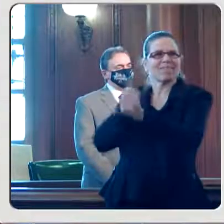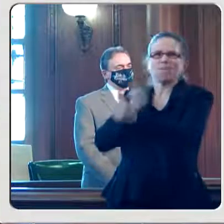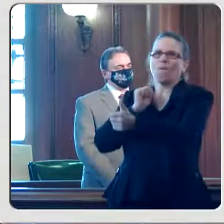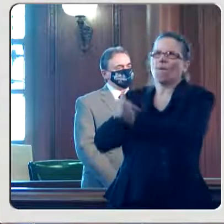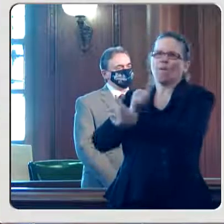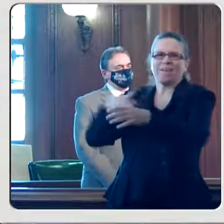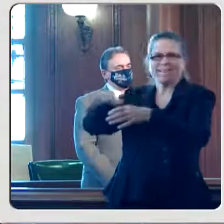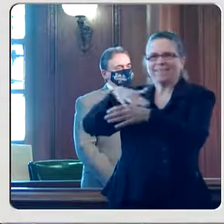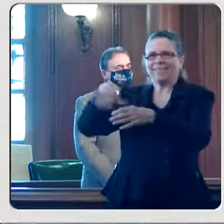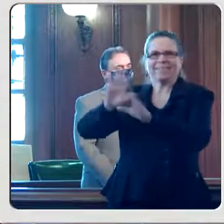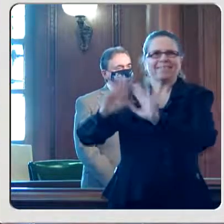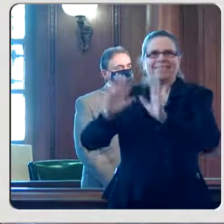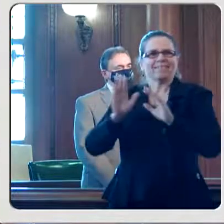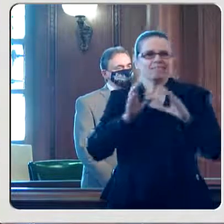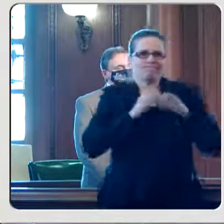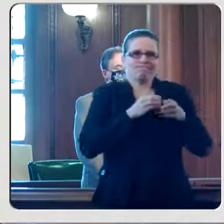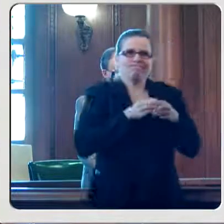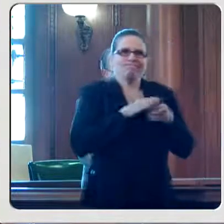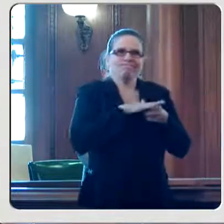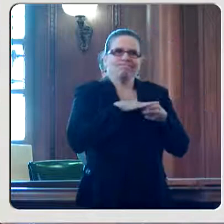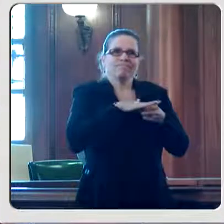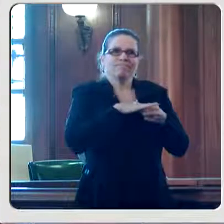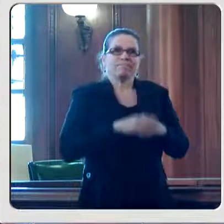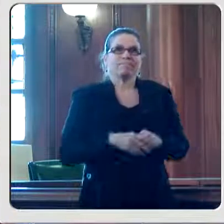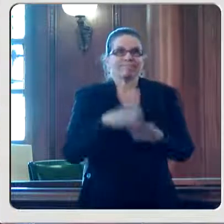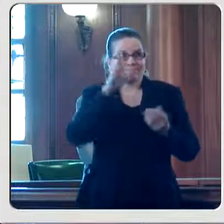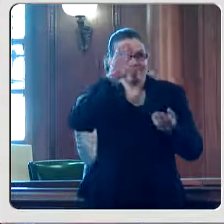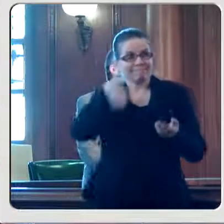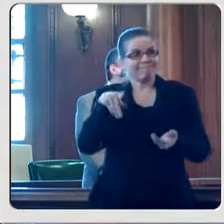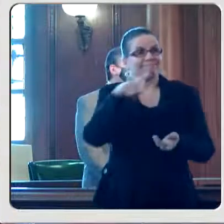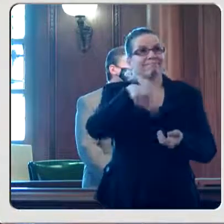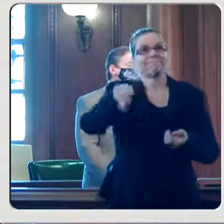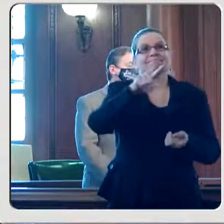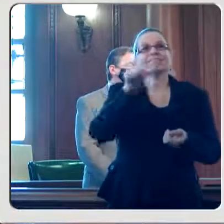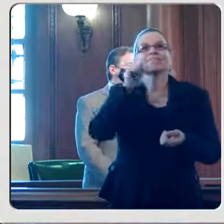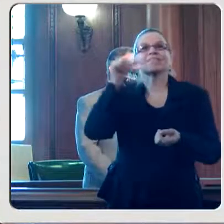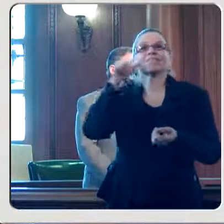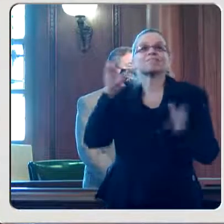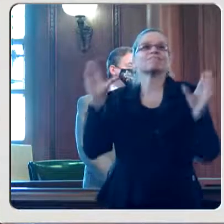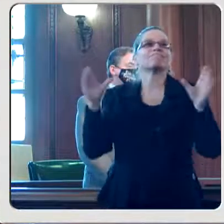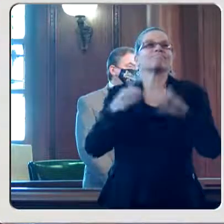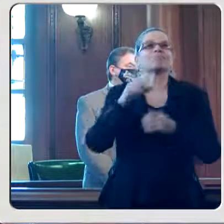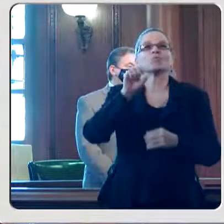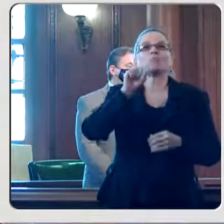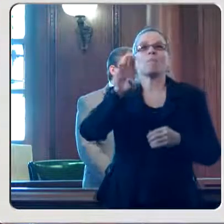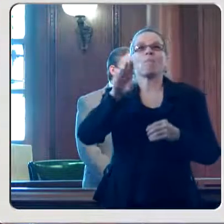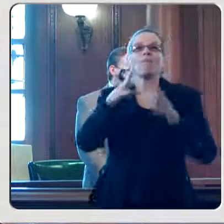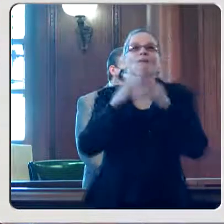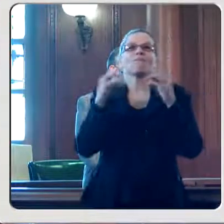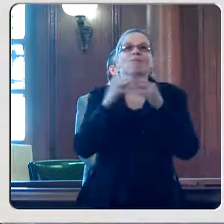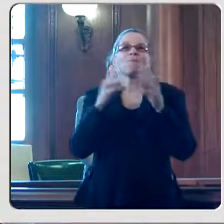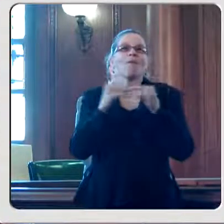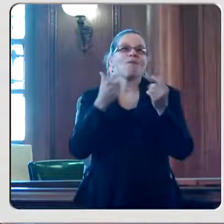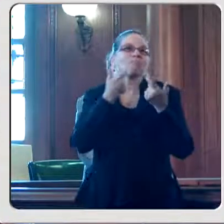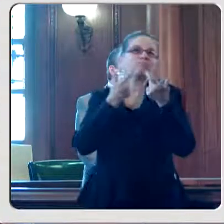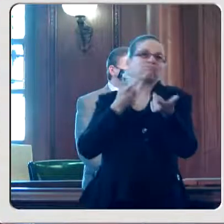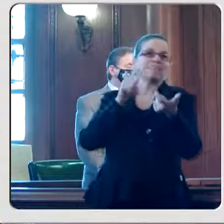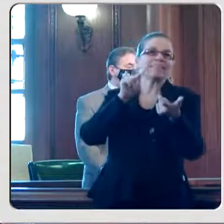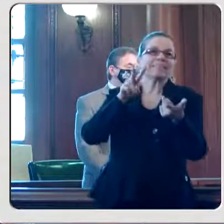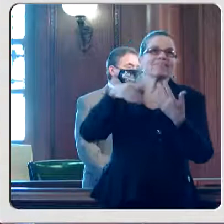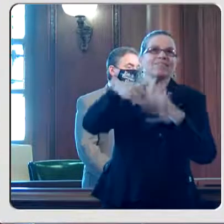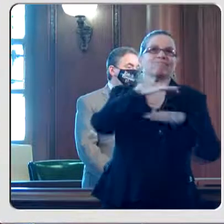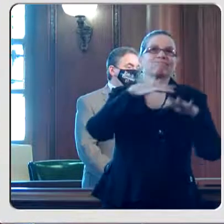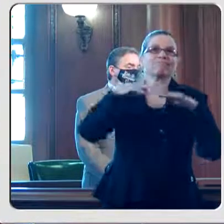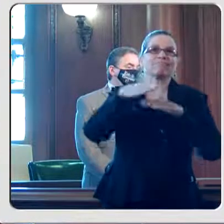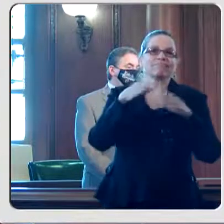were Super Bowl parties, I'm told, over the weekend. Although the Super Bowl parties were not at the magnitude we're used to